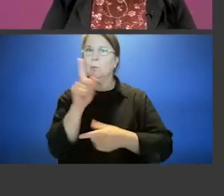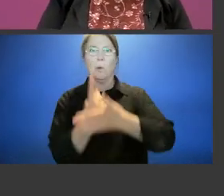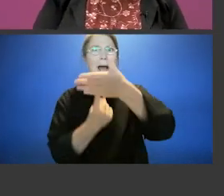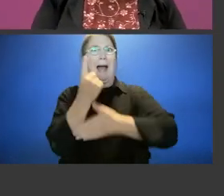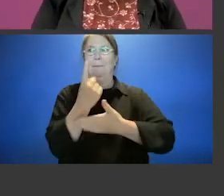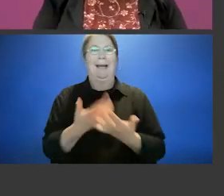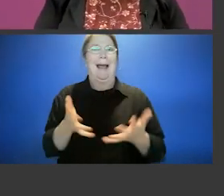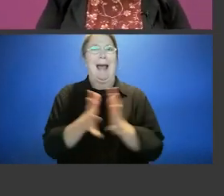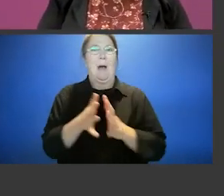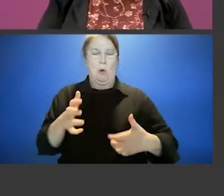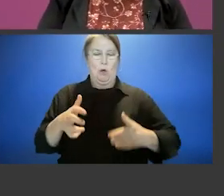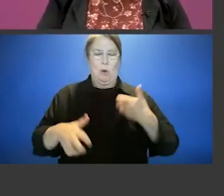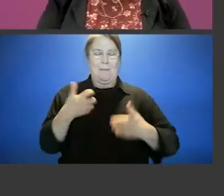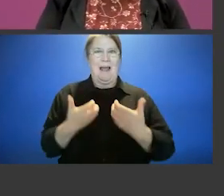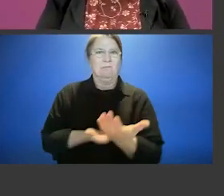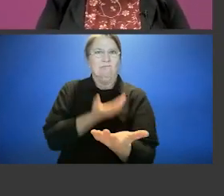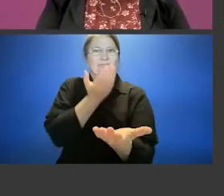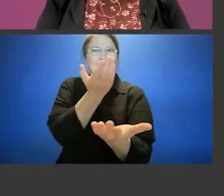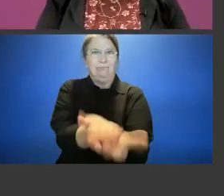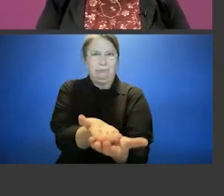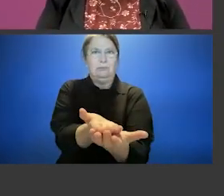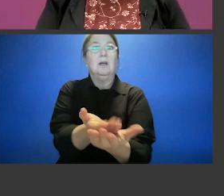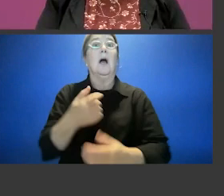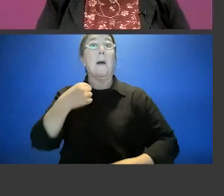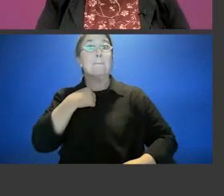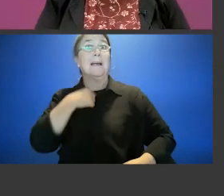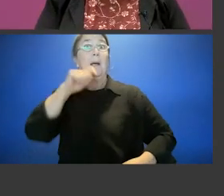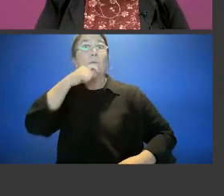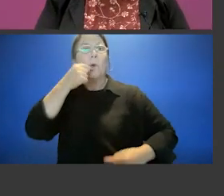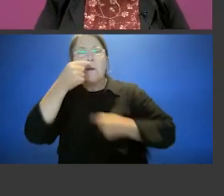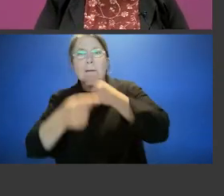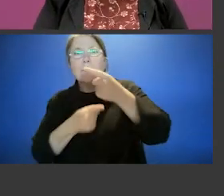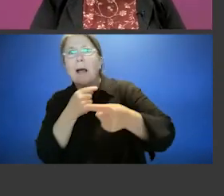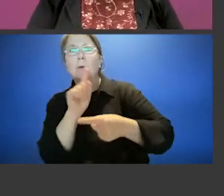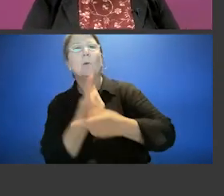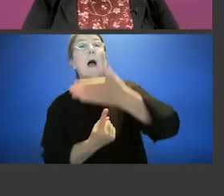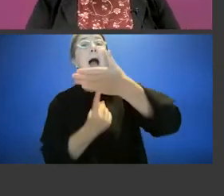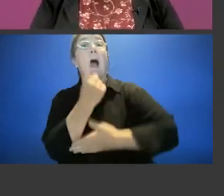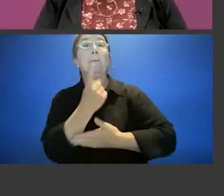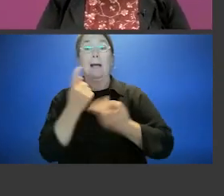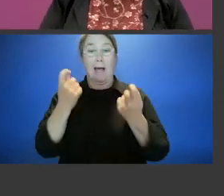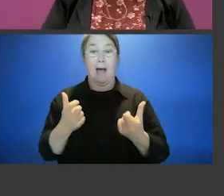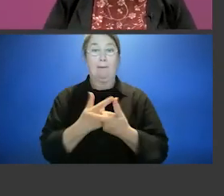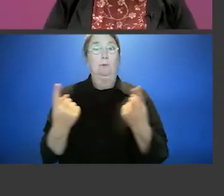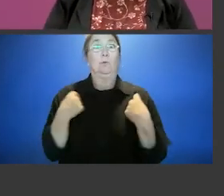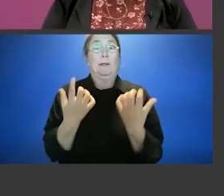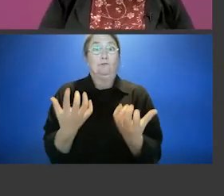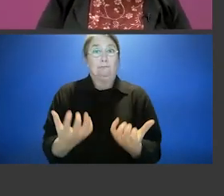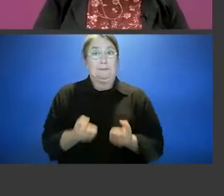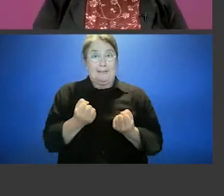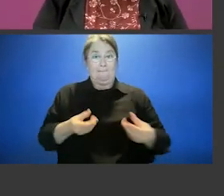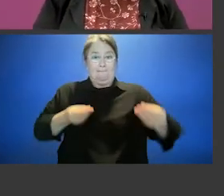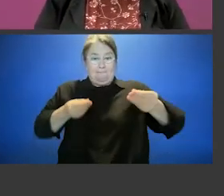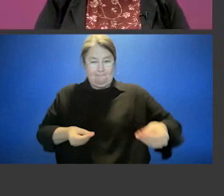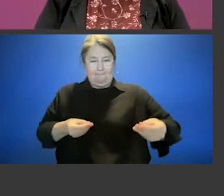take you through the various stages of the assessment journey of a complaint and what might happen. When